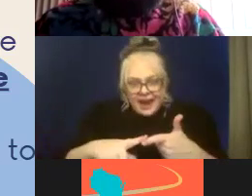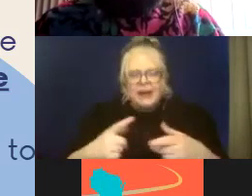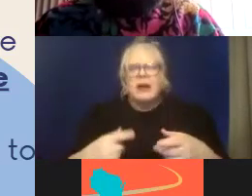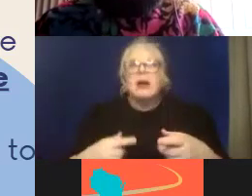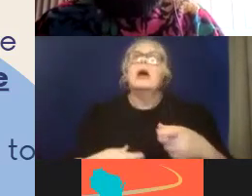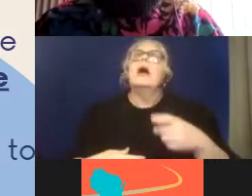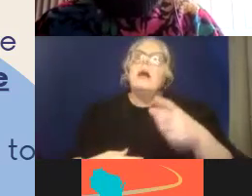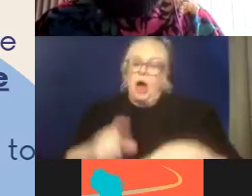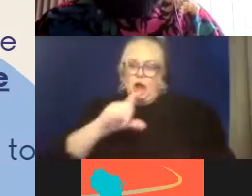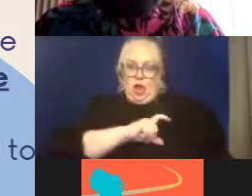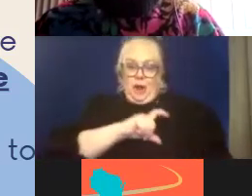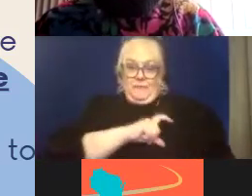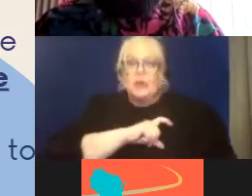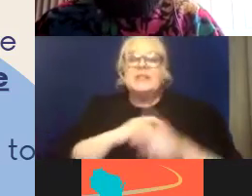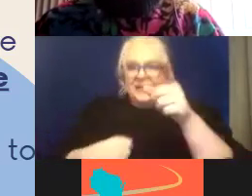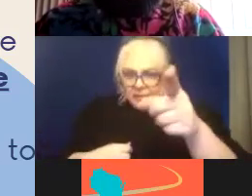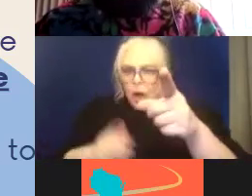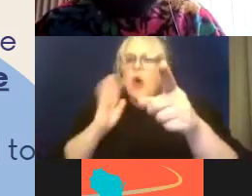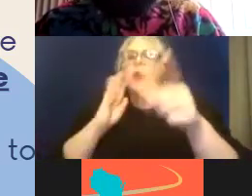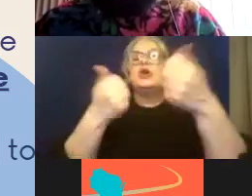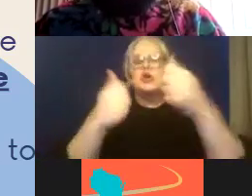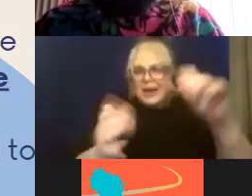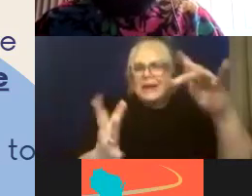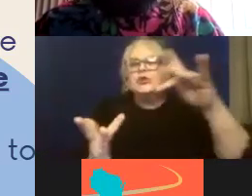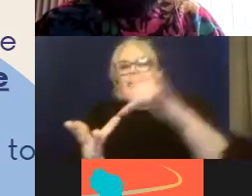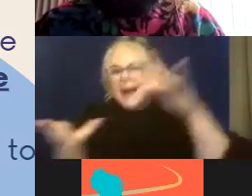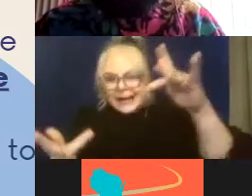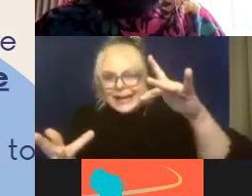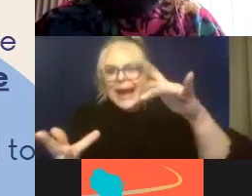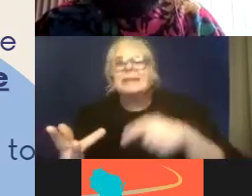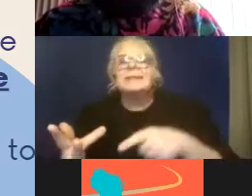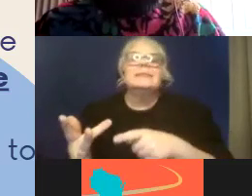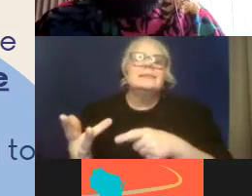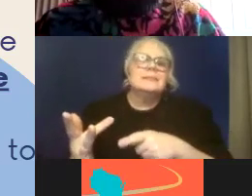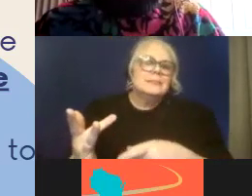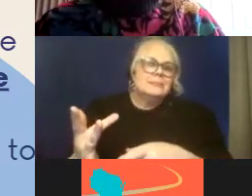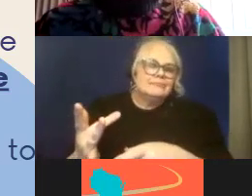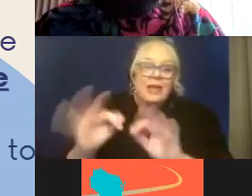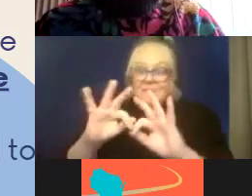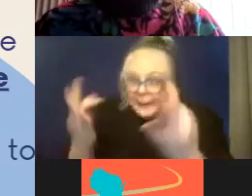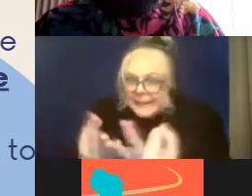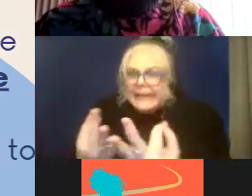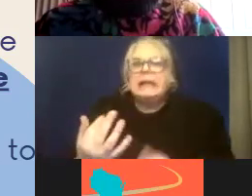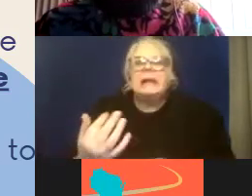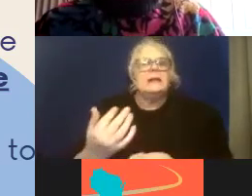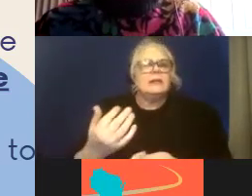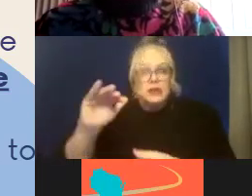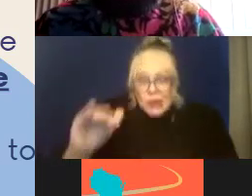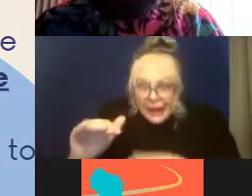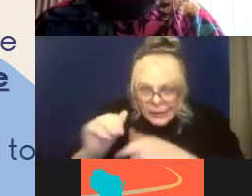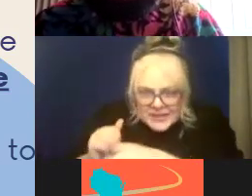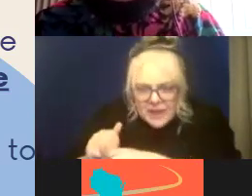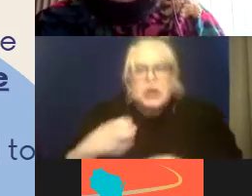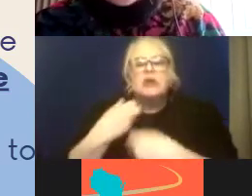and notify them that they were a victim of a crime. So while it's true that survivors can submit anonymously to Take It Down, if